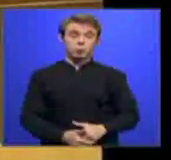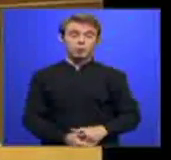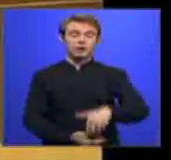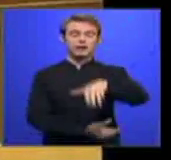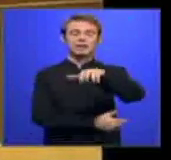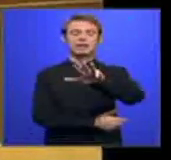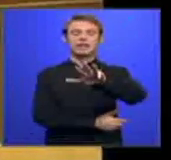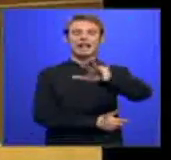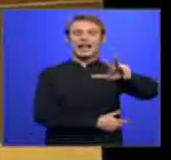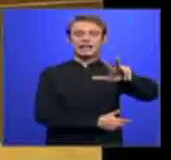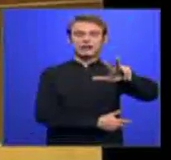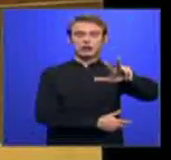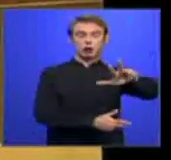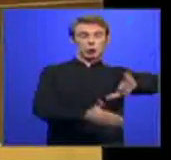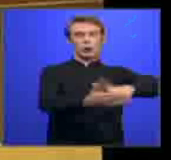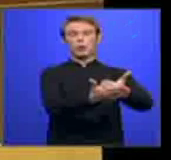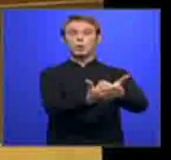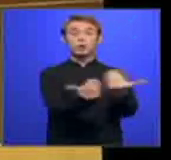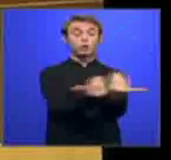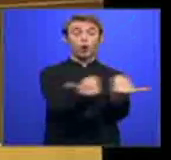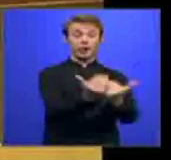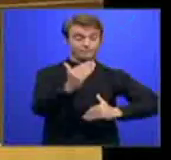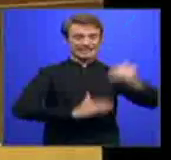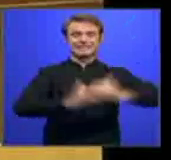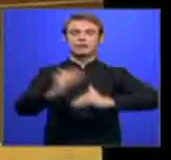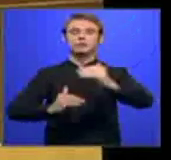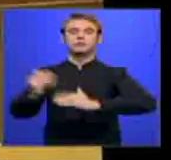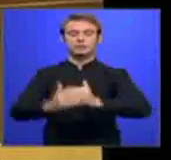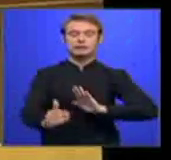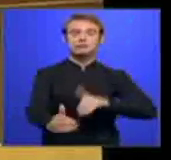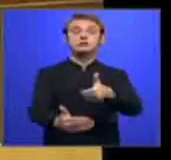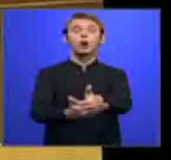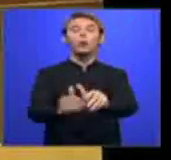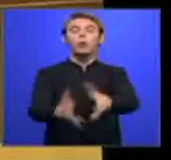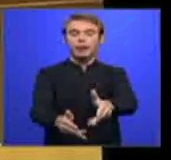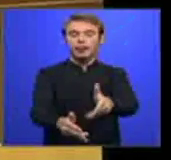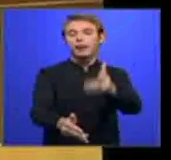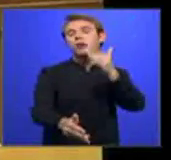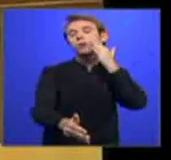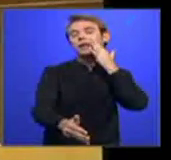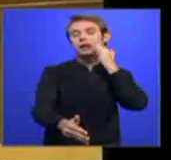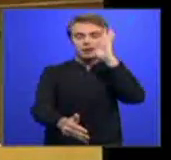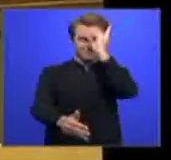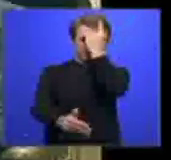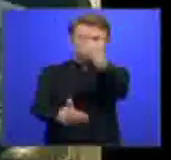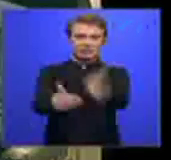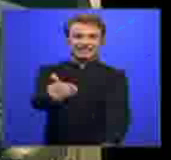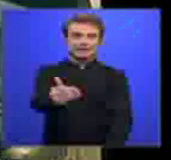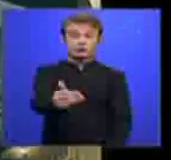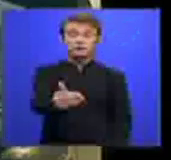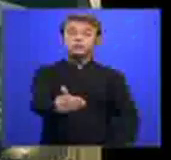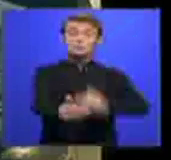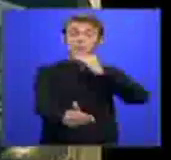98 new schools will have been built by the end of March, of which more than